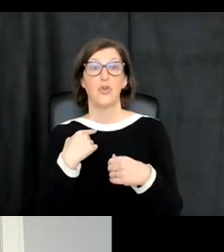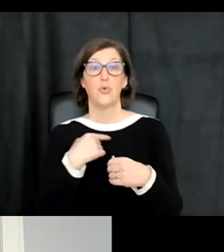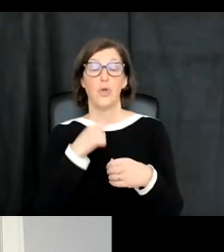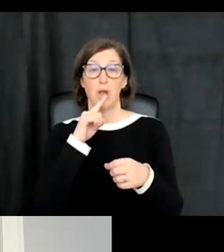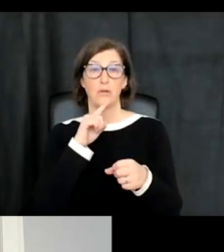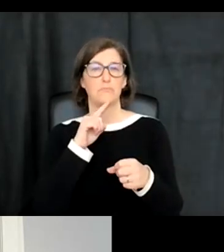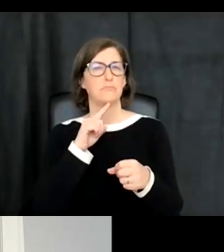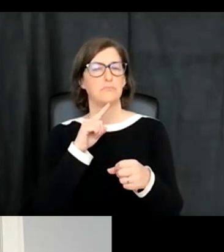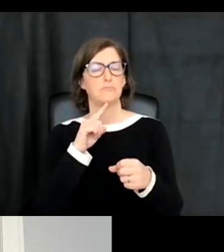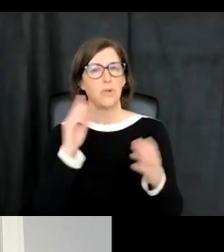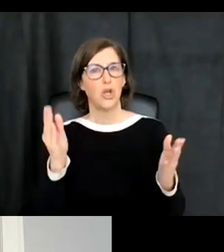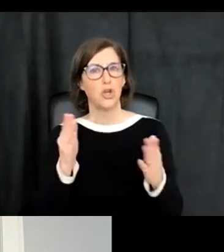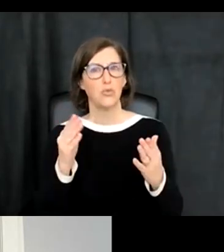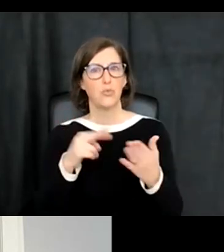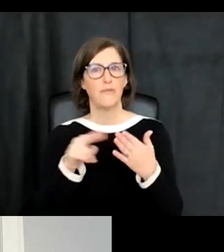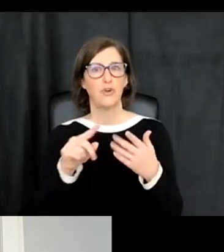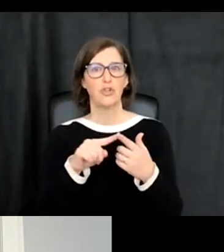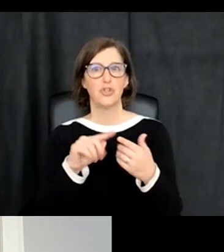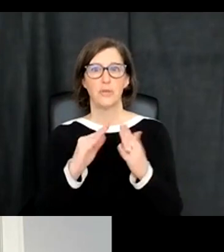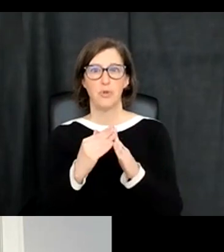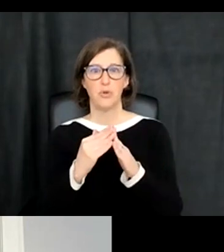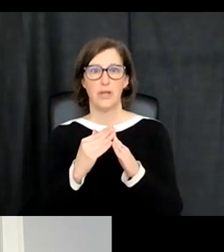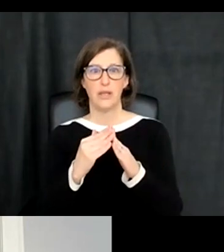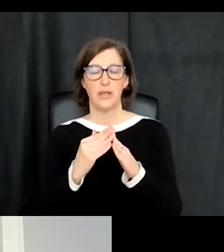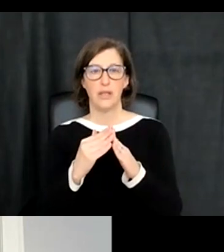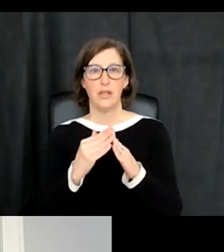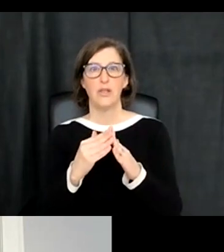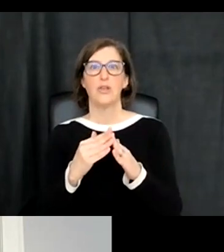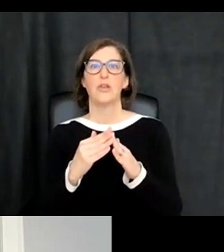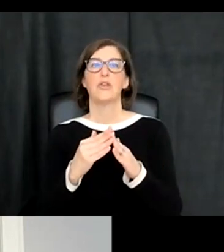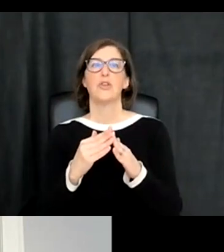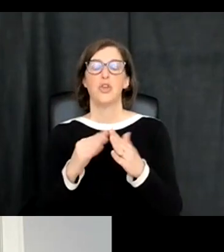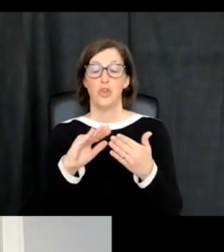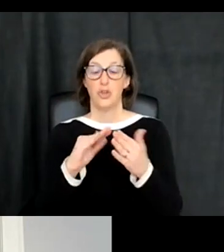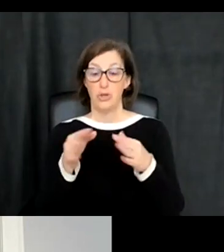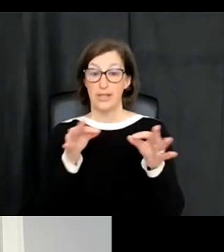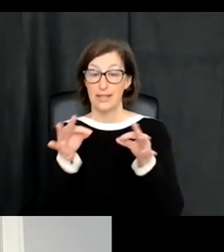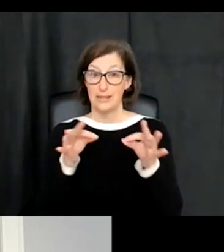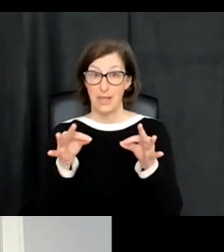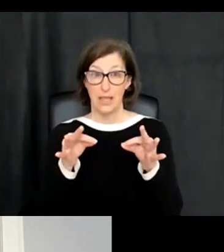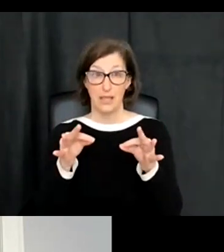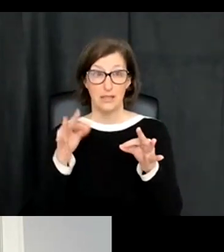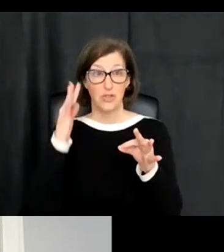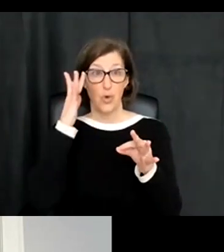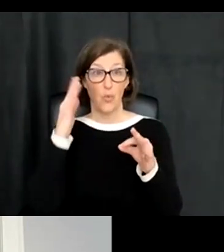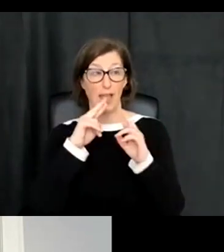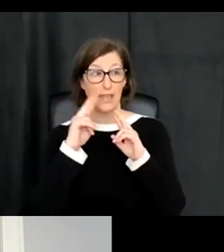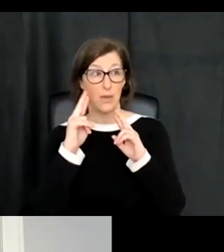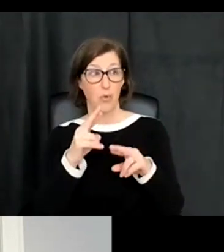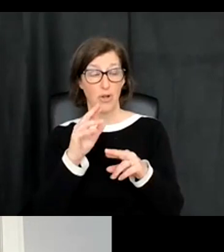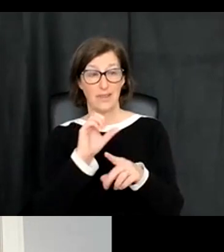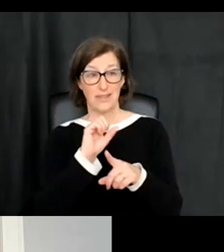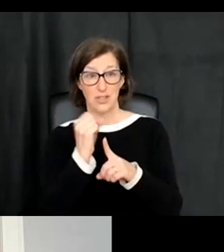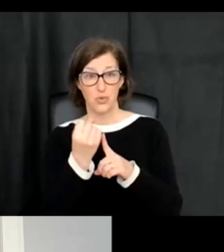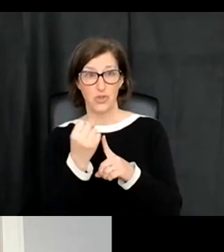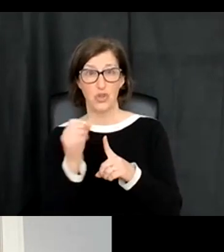it's either they face rejection from the communities, there's blame why they would have reported the cases. There's